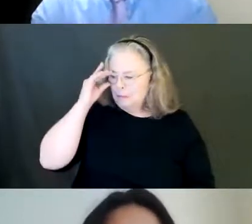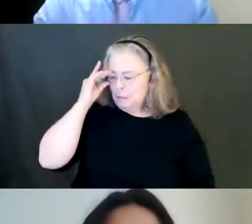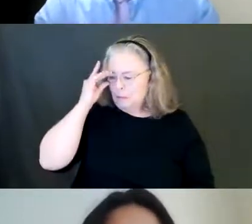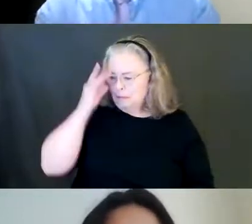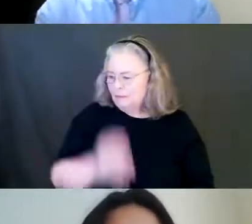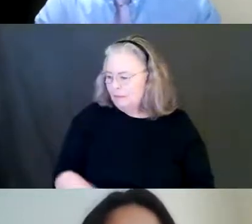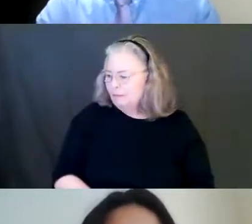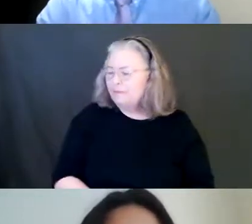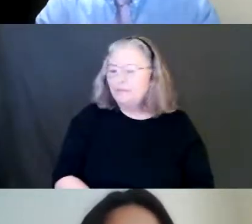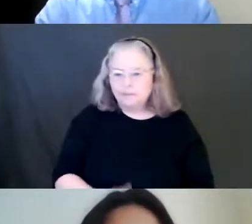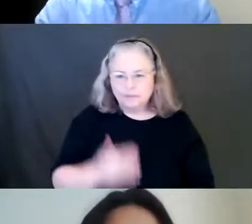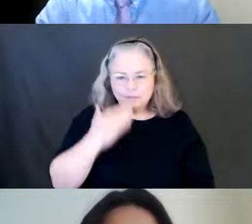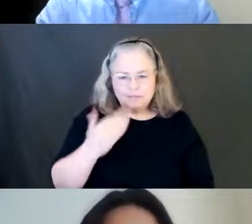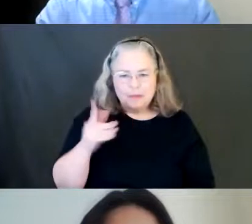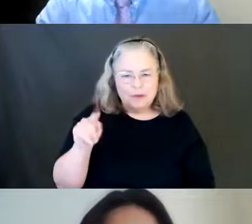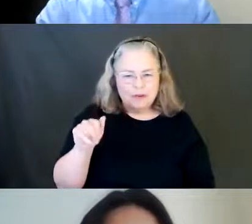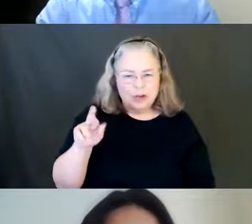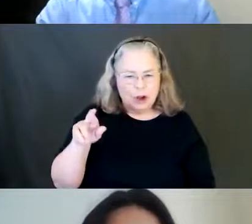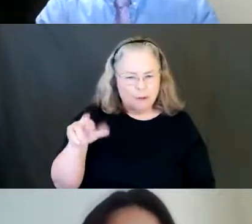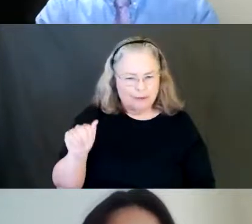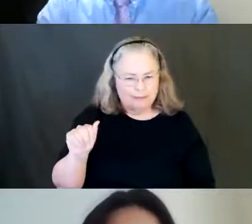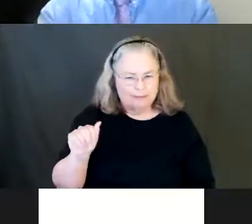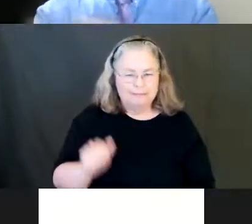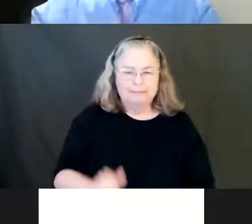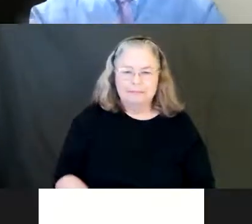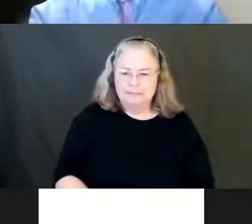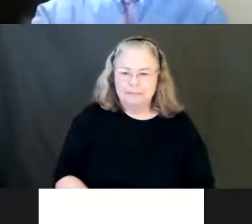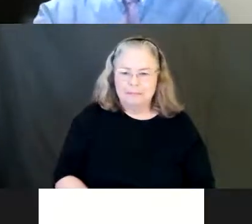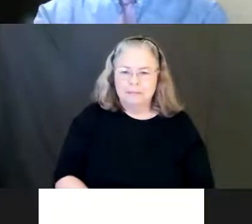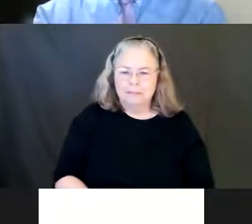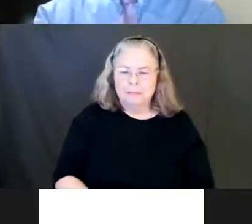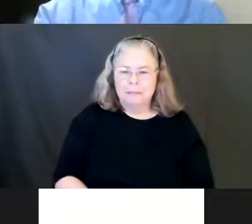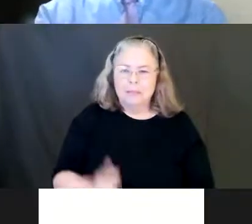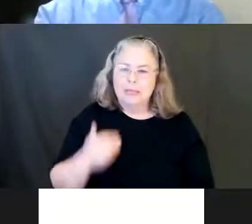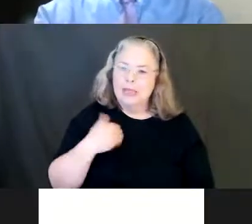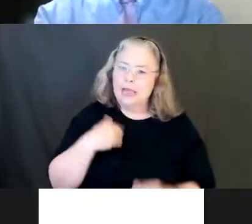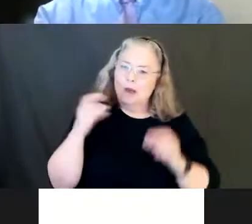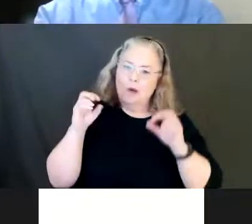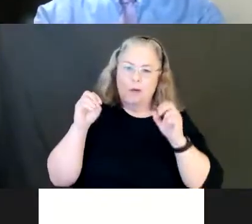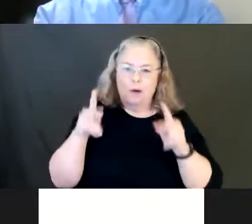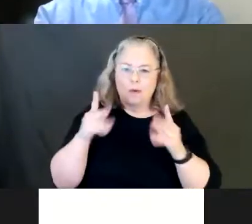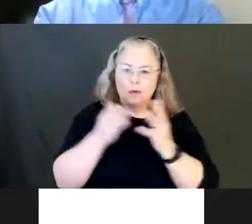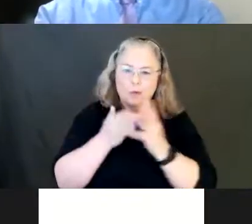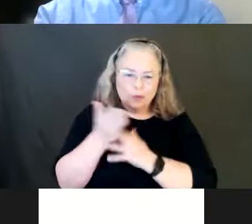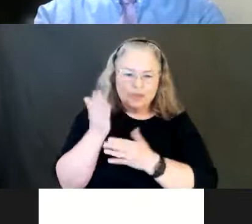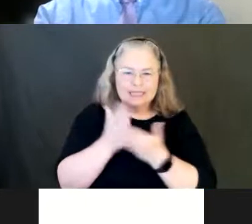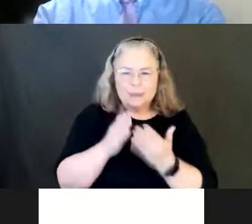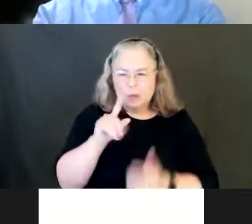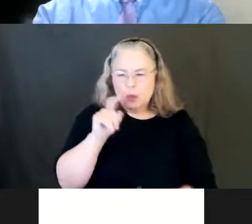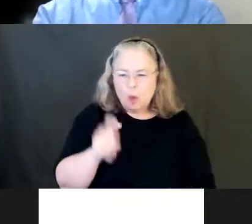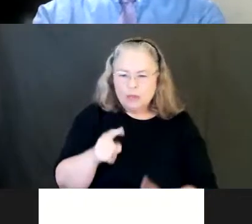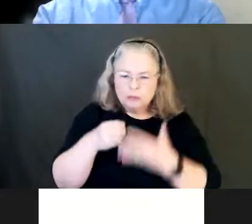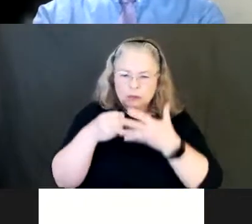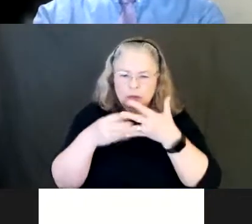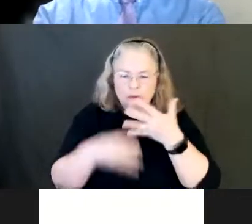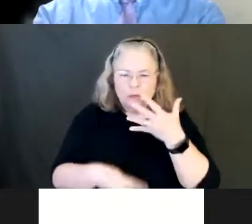Thank you, Tara. So I'm kind of having the opportunity to scroll through some of the questions, and